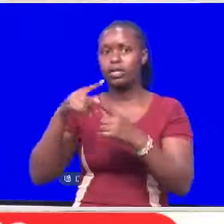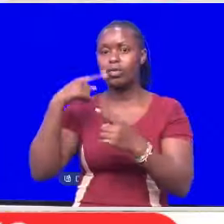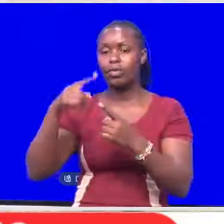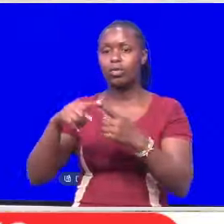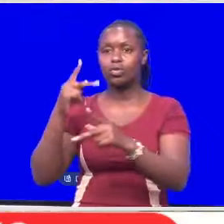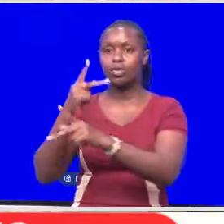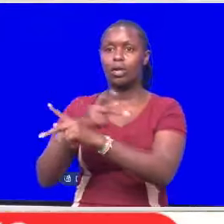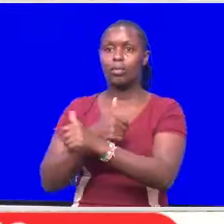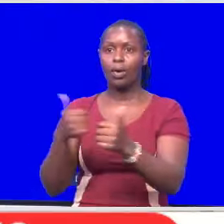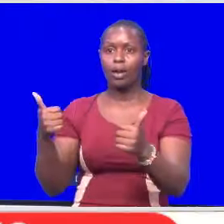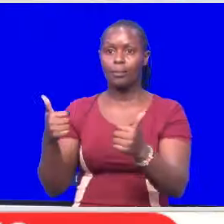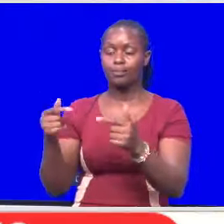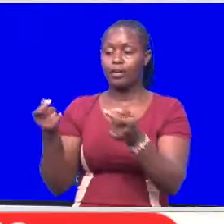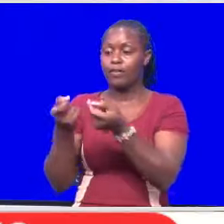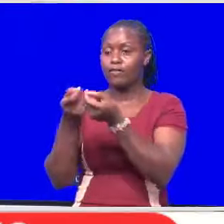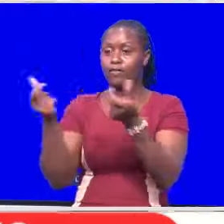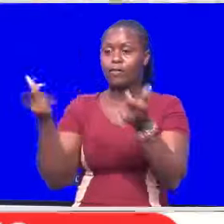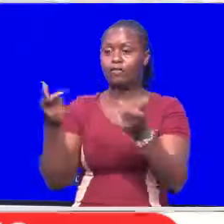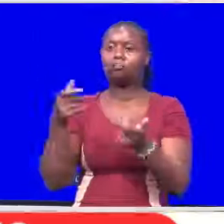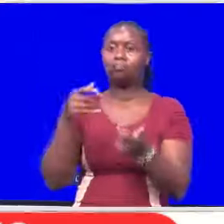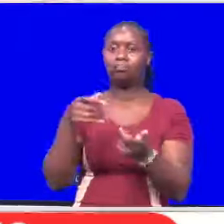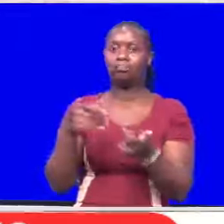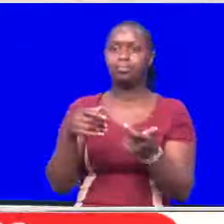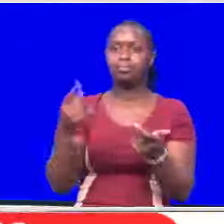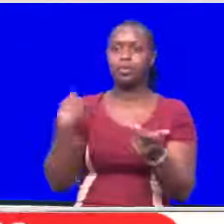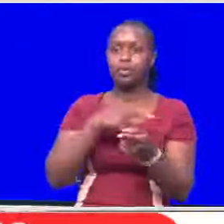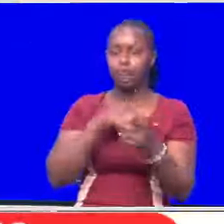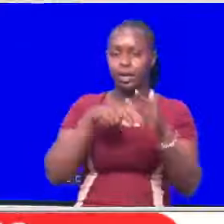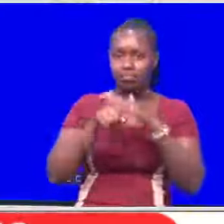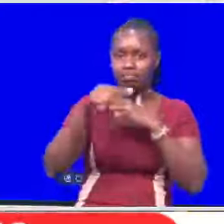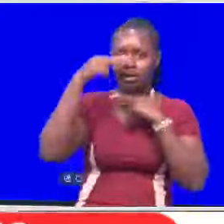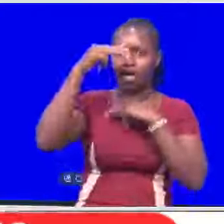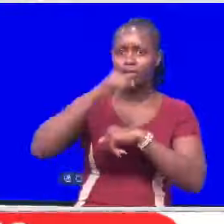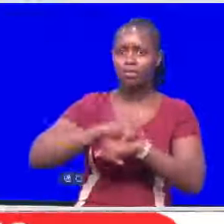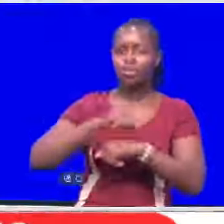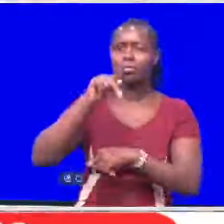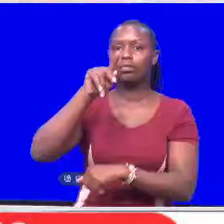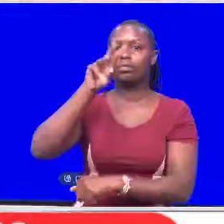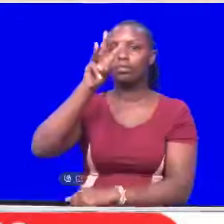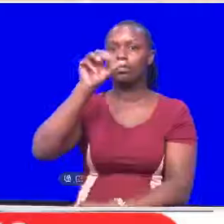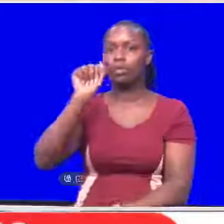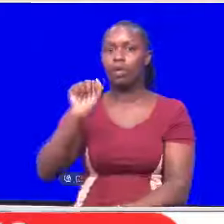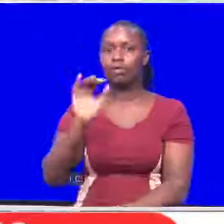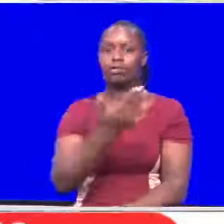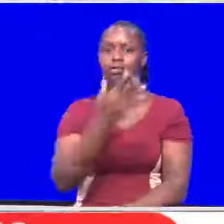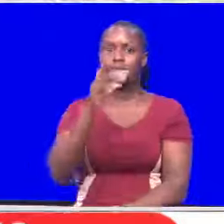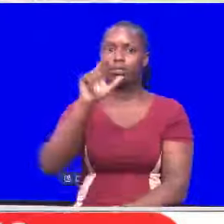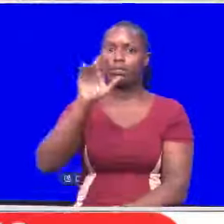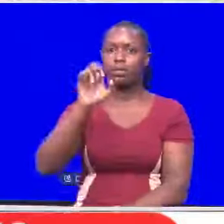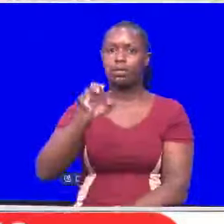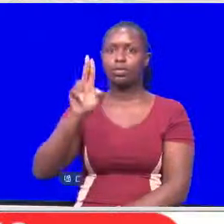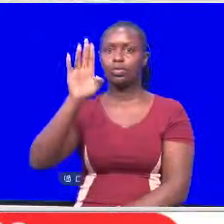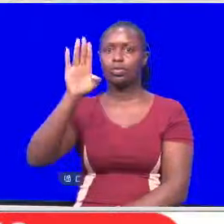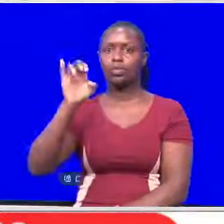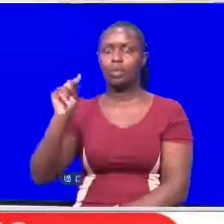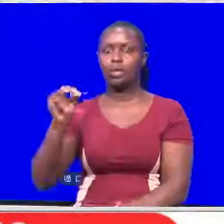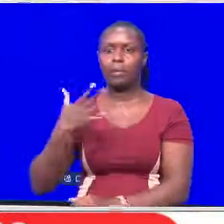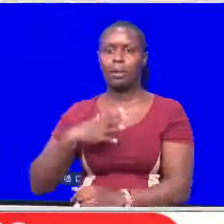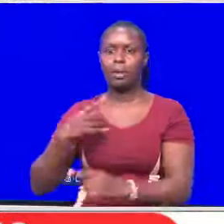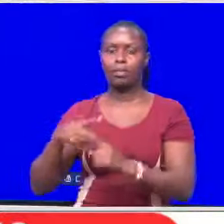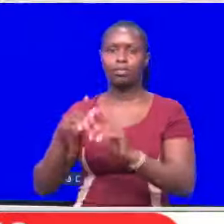A few meters from here, we arrive at Mukuruka Rube Secondary School, where residents have queued eagerly waiting to receive relief food, which